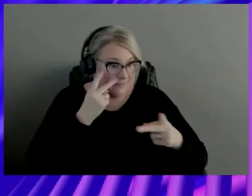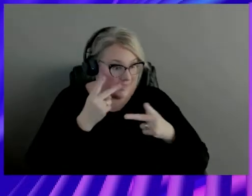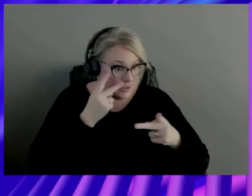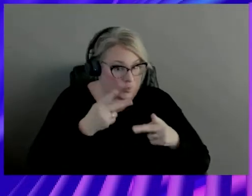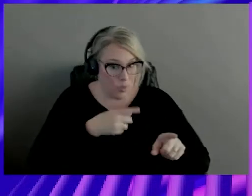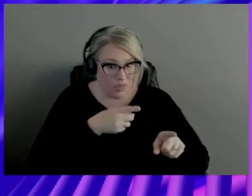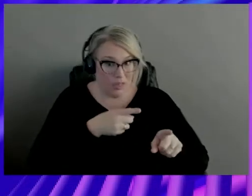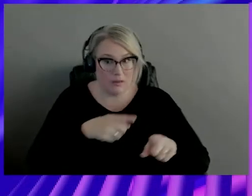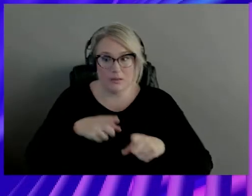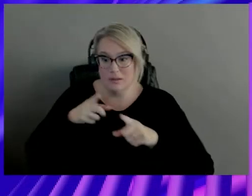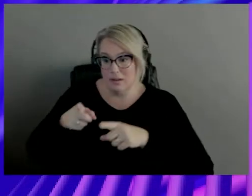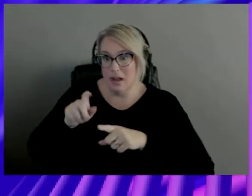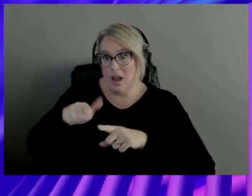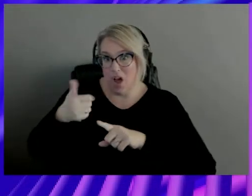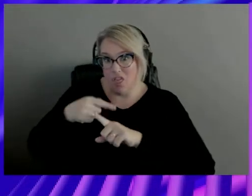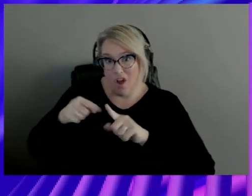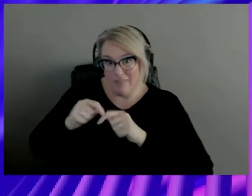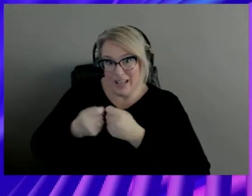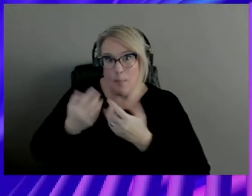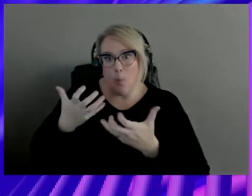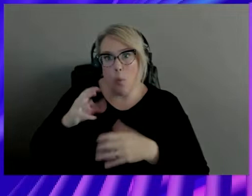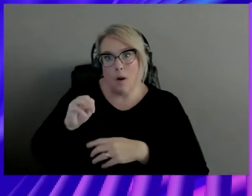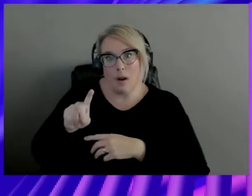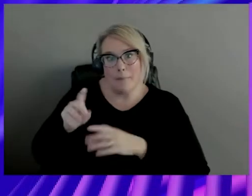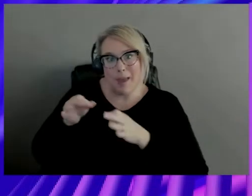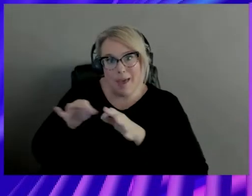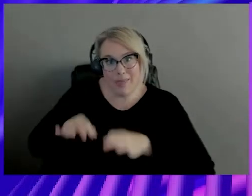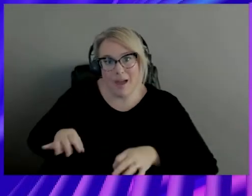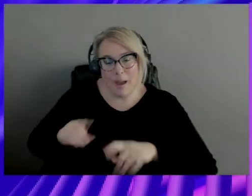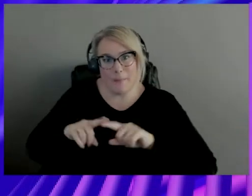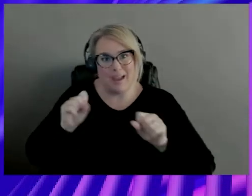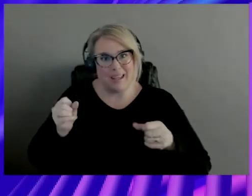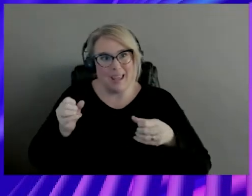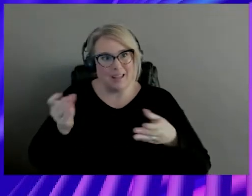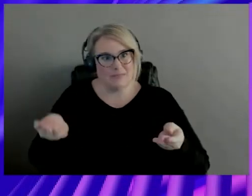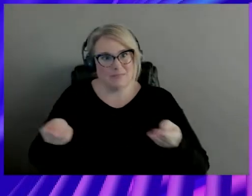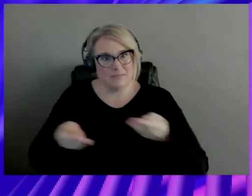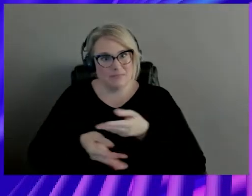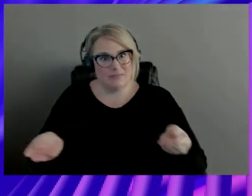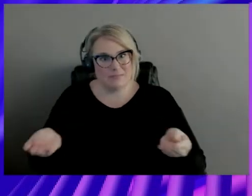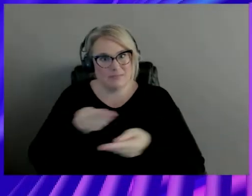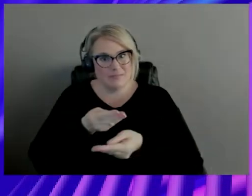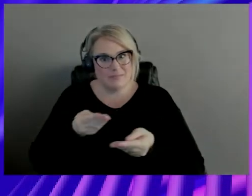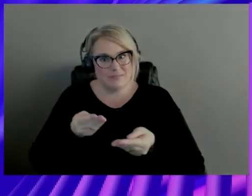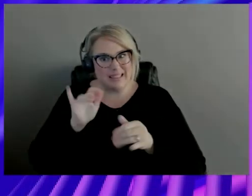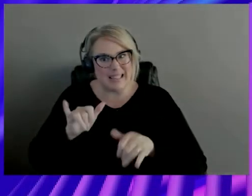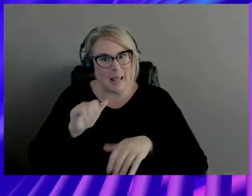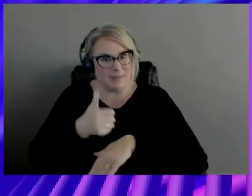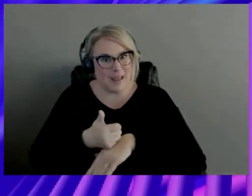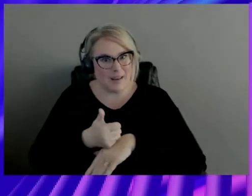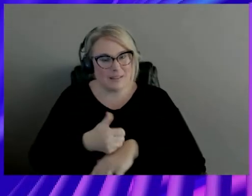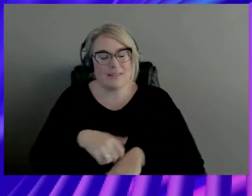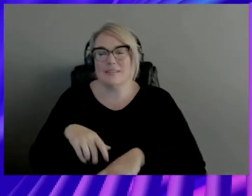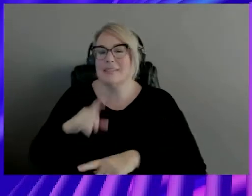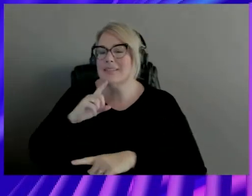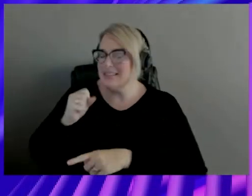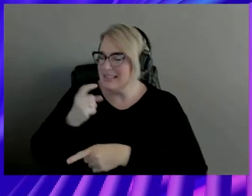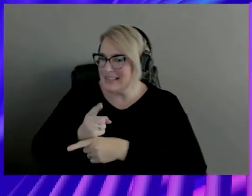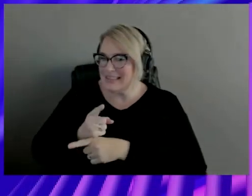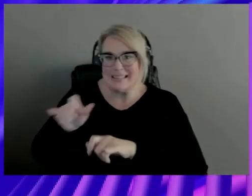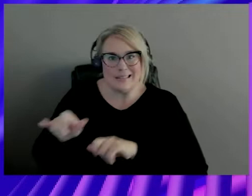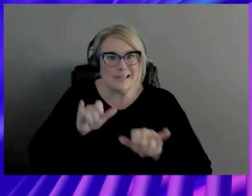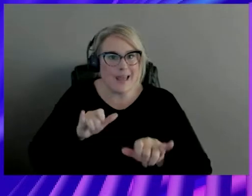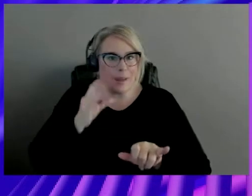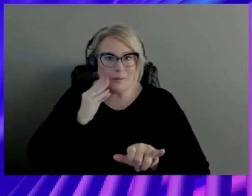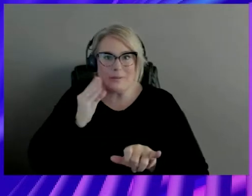use the command line, but they can all share the same essential settings, right? Yeah, it's the same experience, same ones. You can